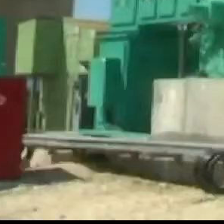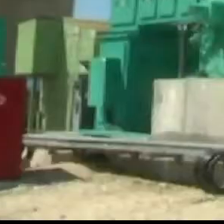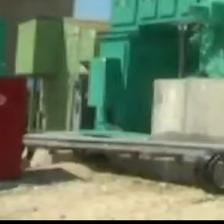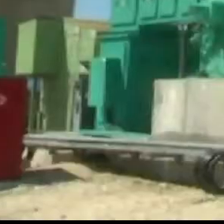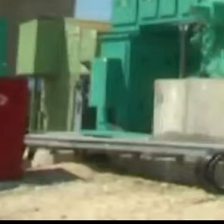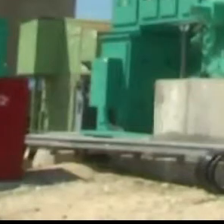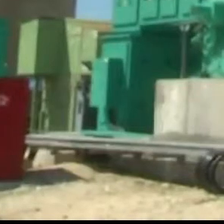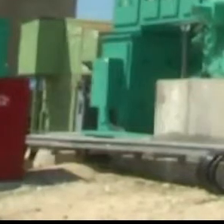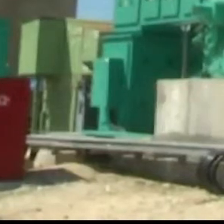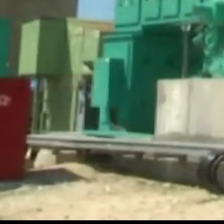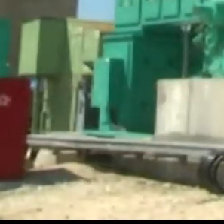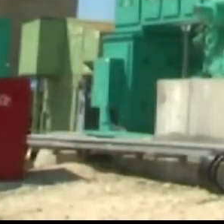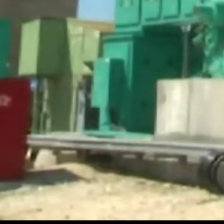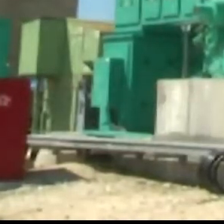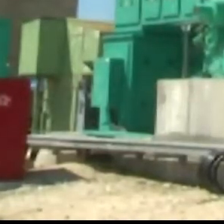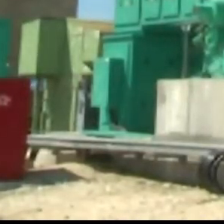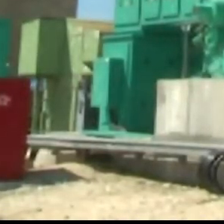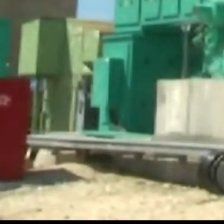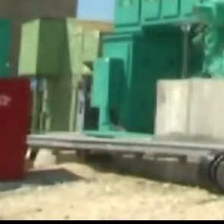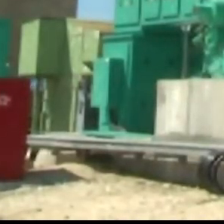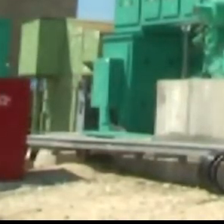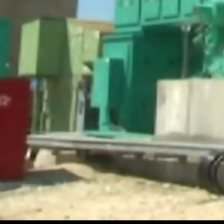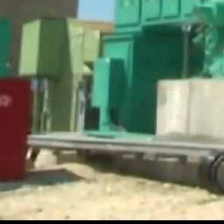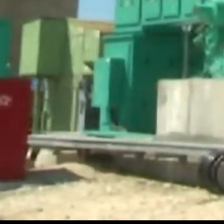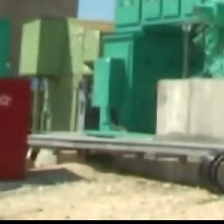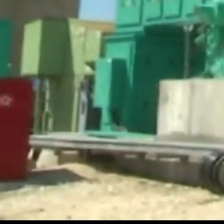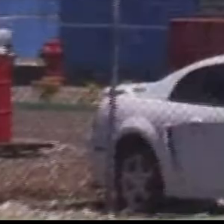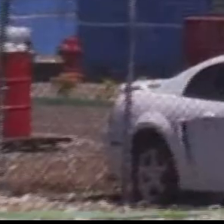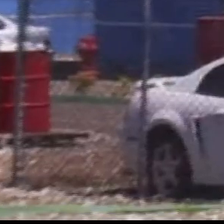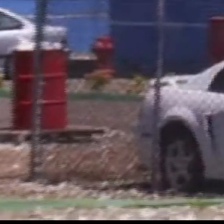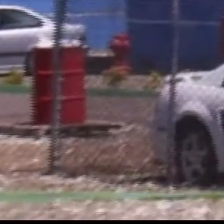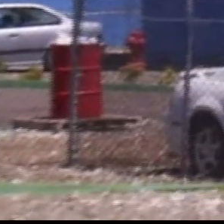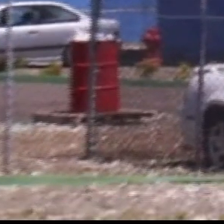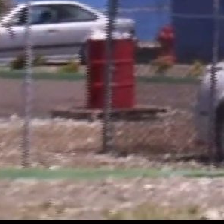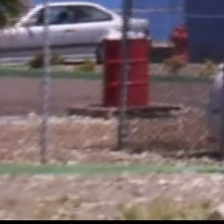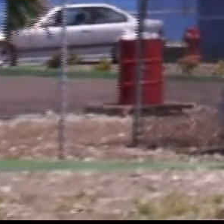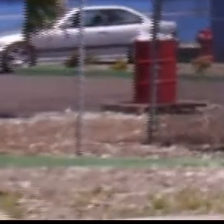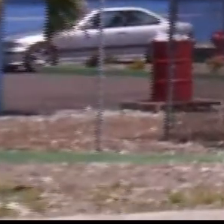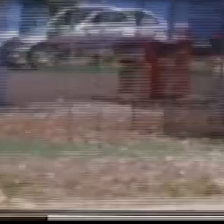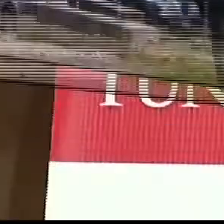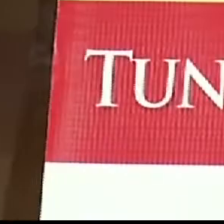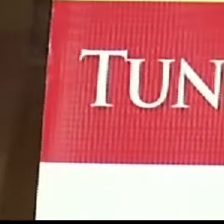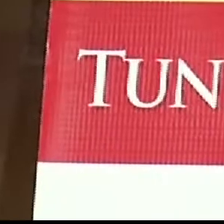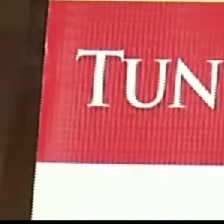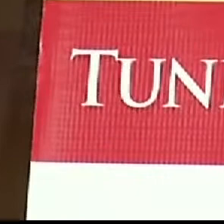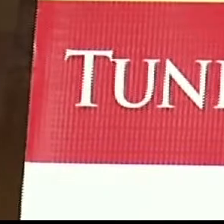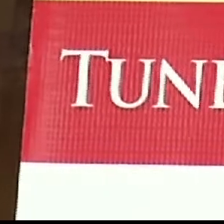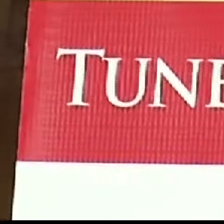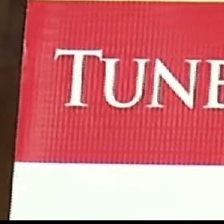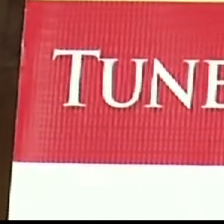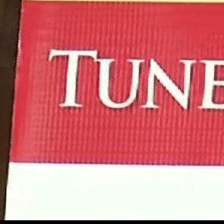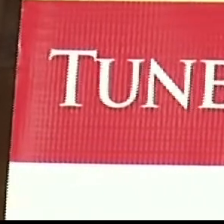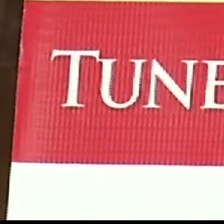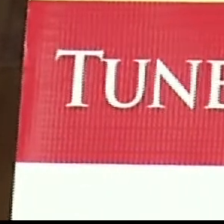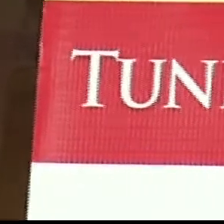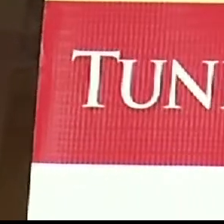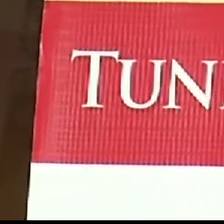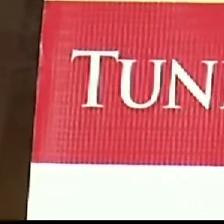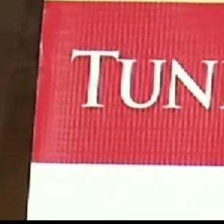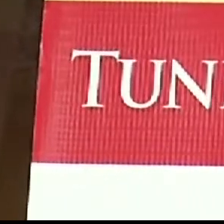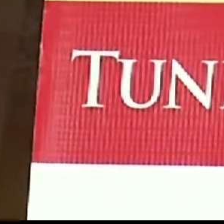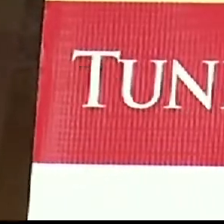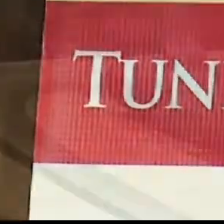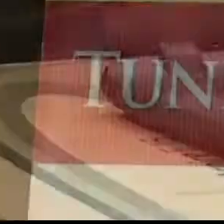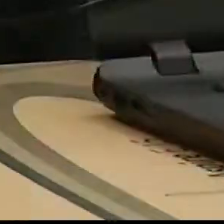Supply and demand. What does it mean for you when BEC tries to handle the strain in the summer? And computers for